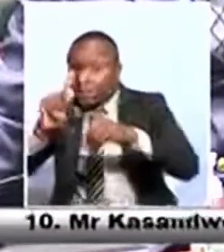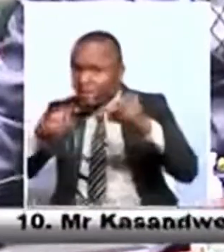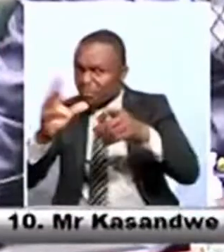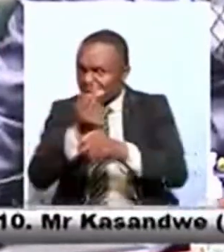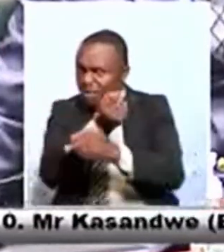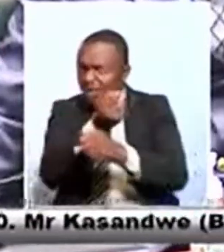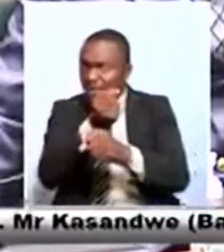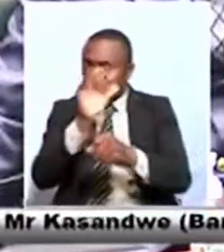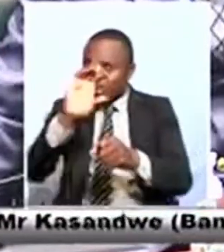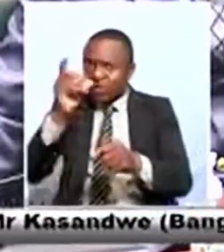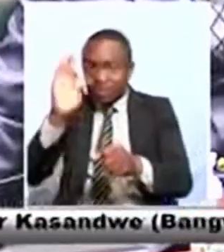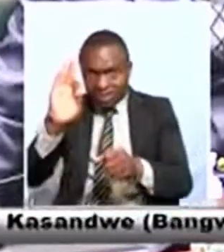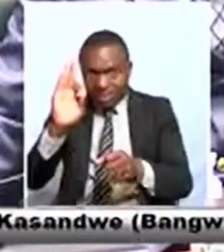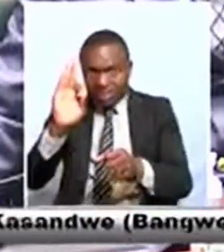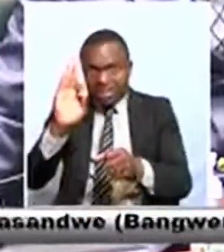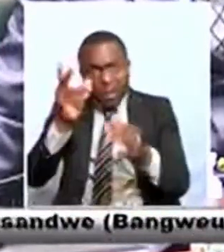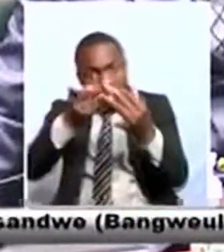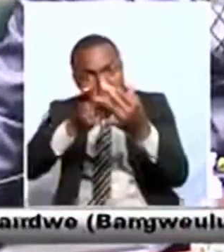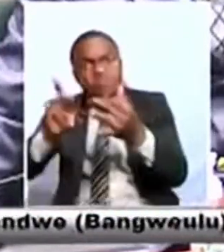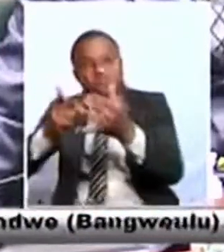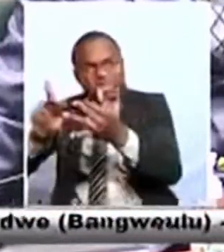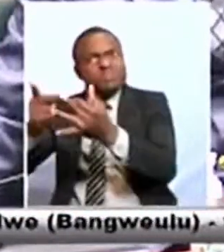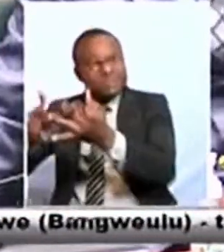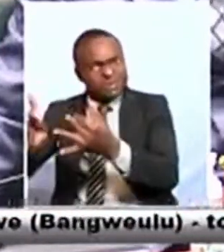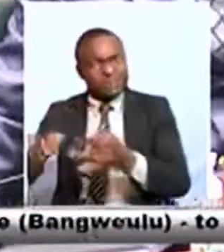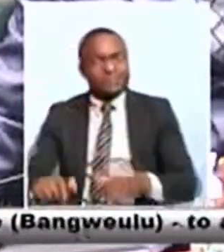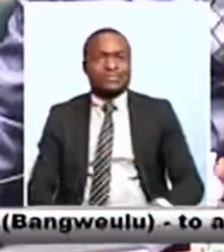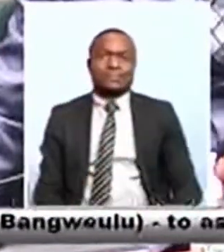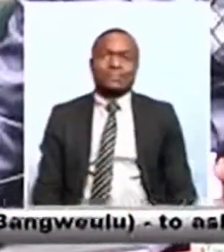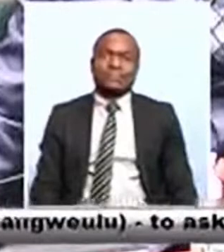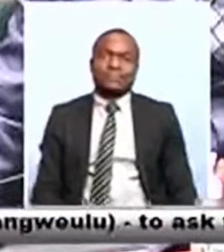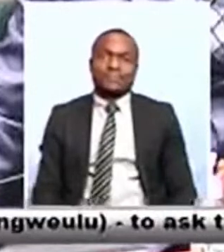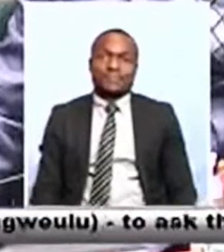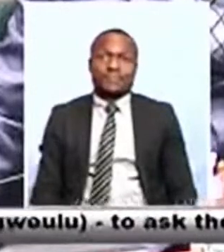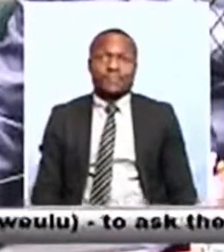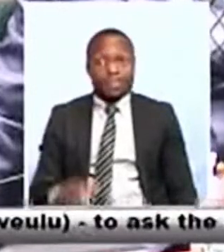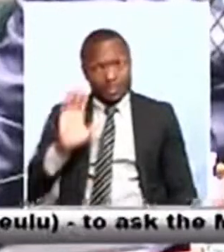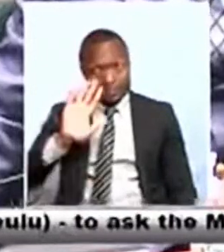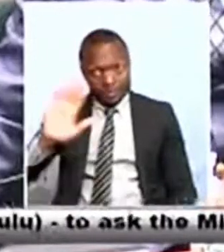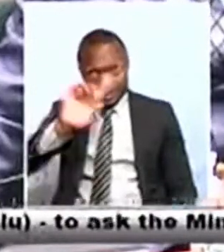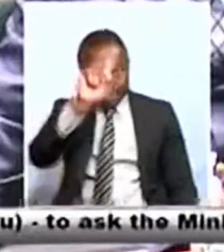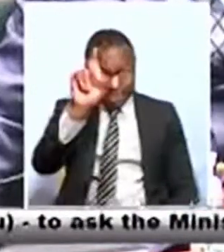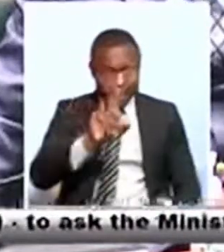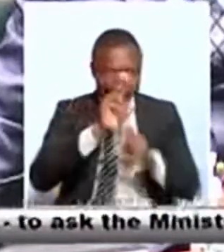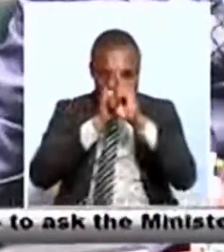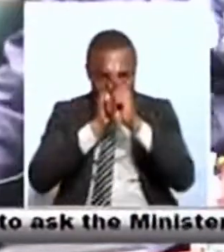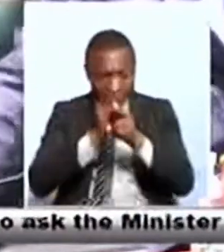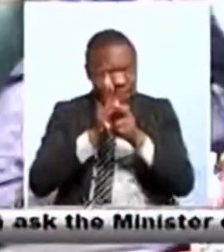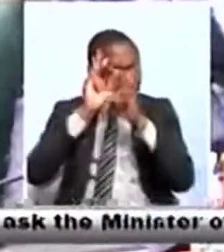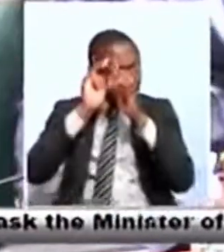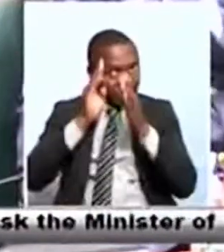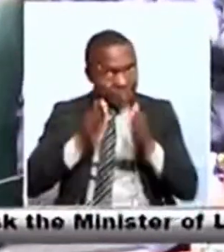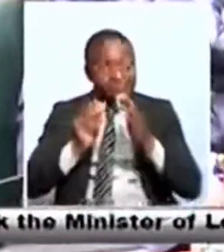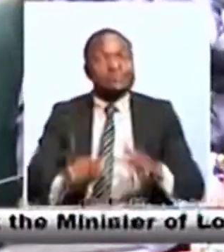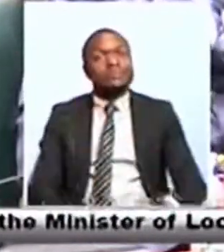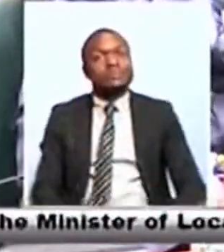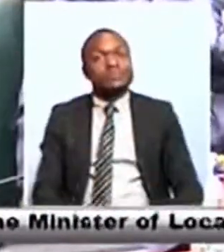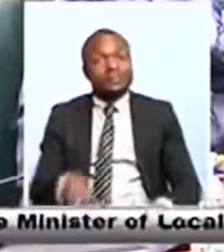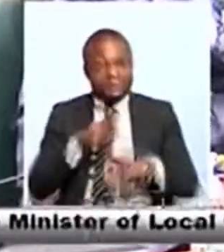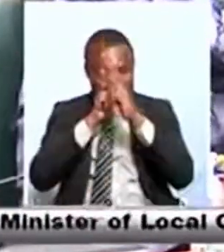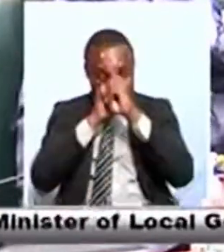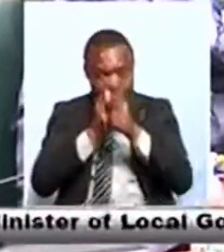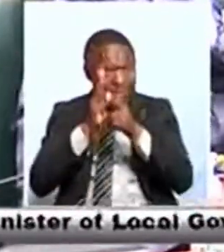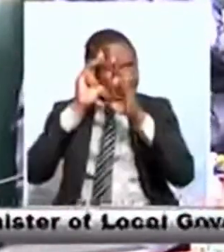CDF in piecemeals. So my follow-up question to the Honorable Minister is that, Honorable